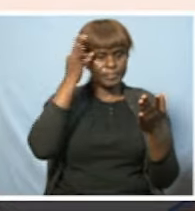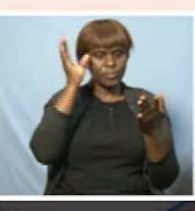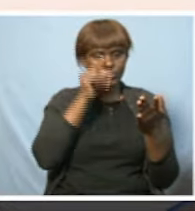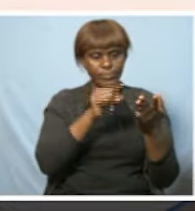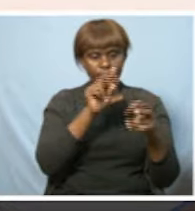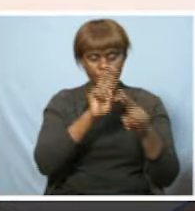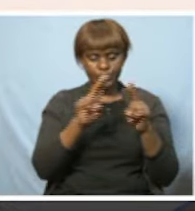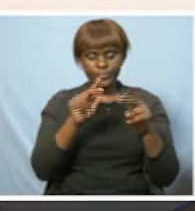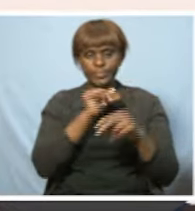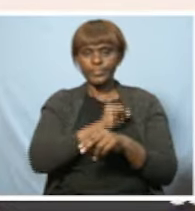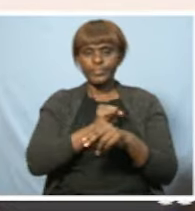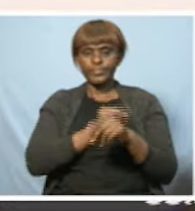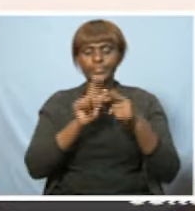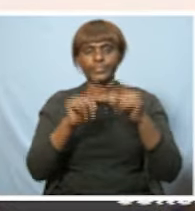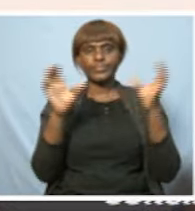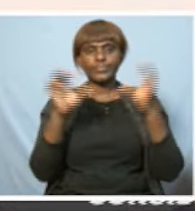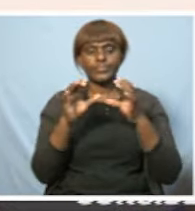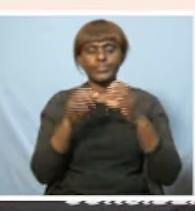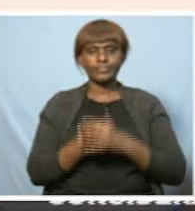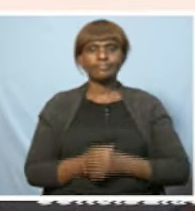Our apologies to the committee.